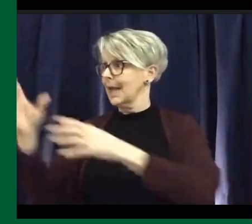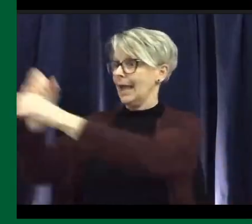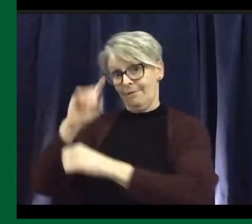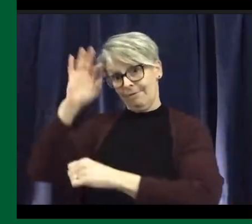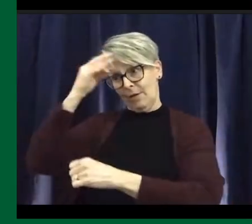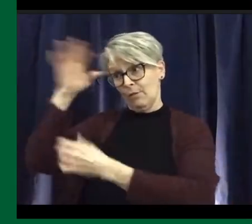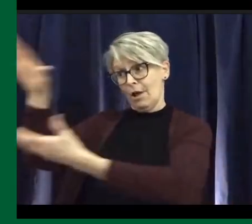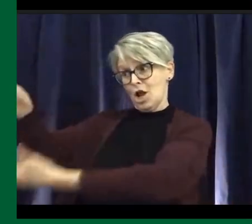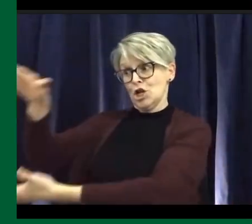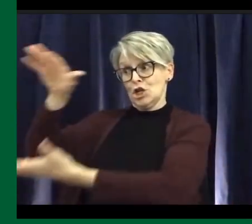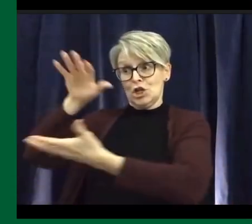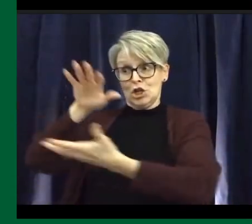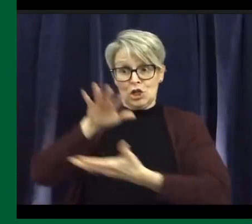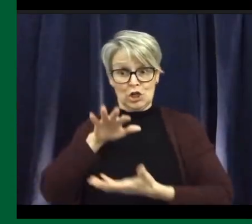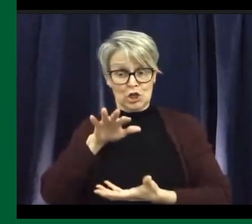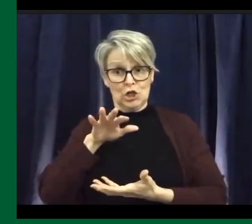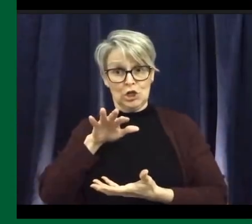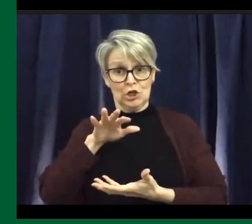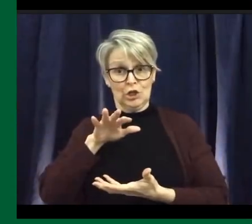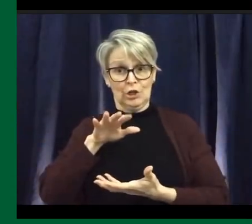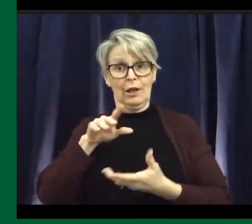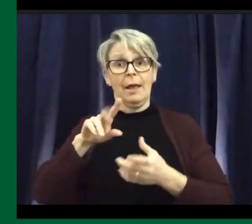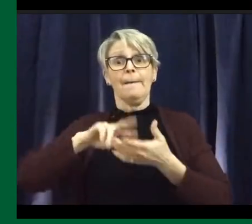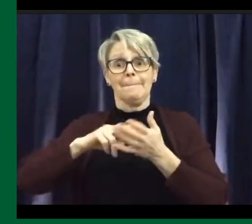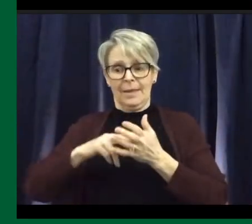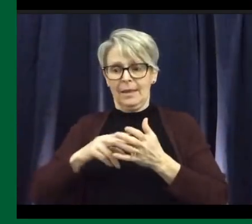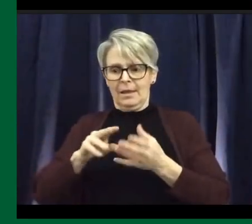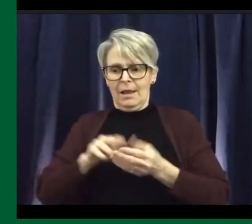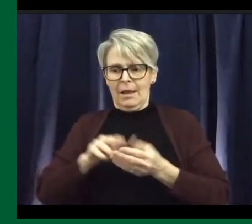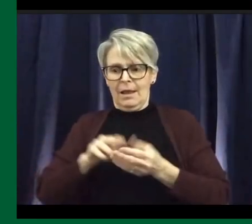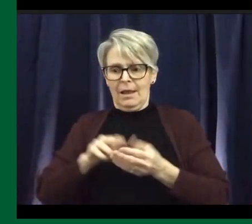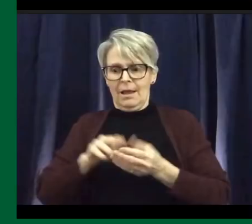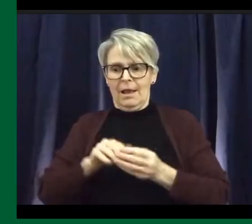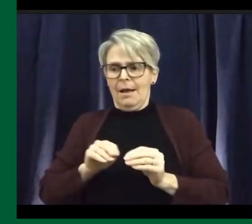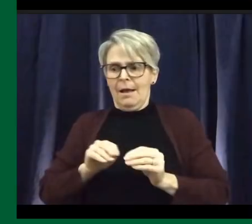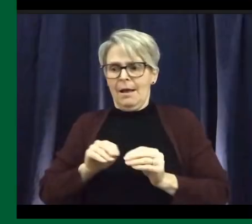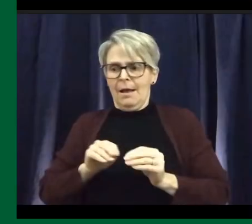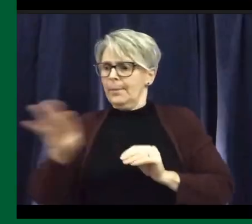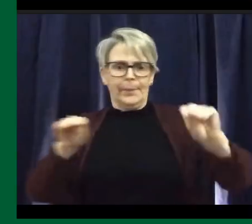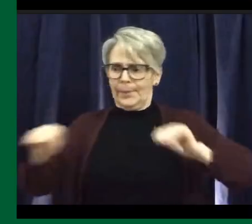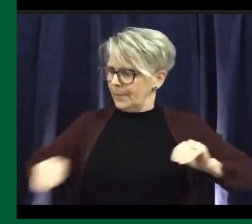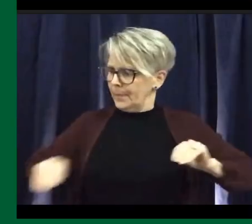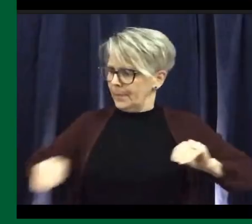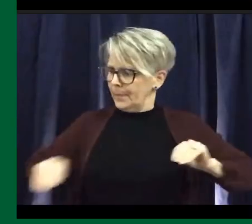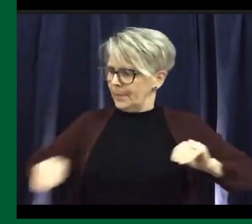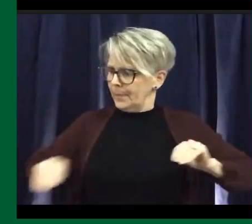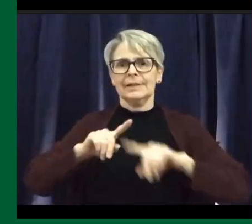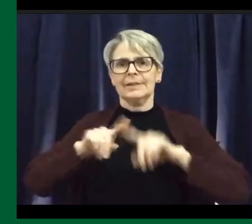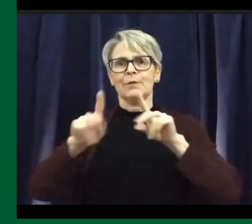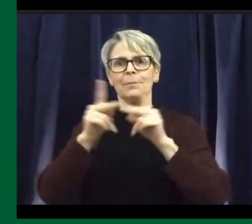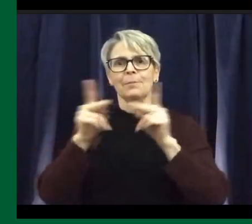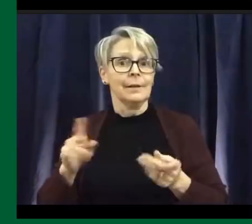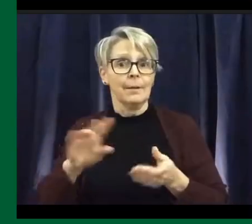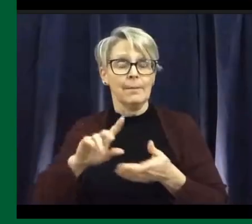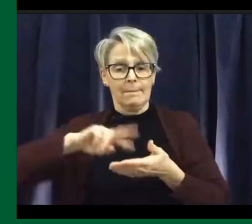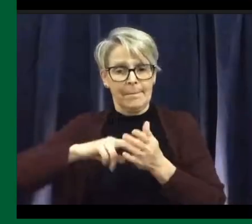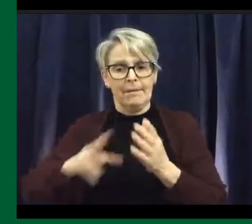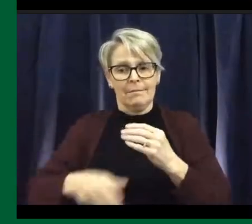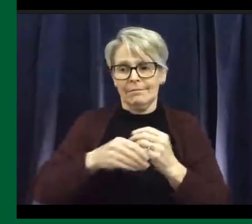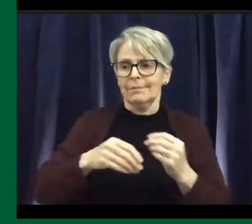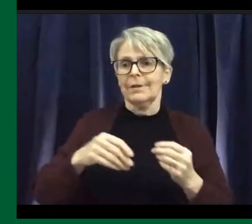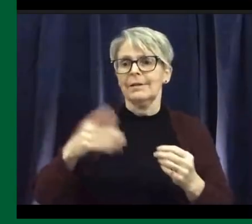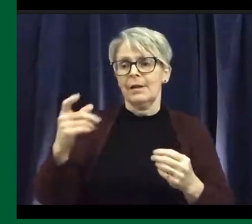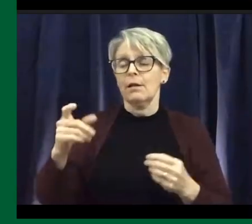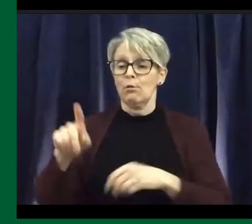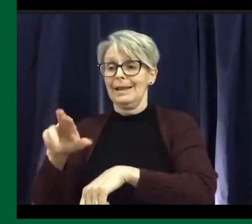to a wide variety of additional sites in the province, which would be in addition to the long-term care homes, which already have access across